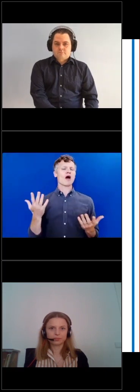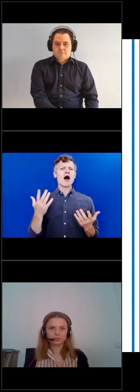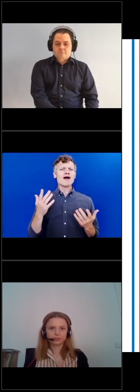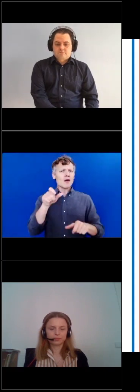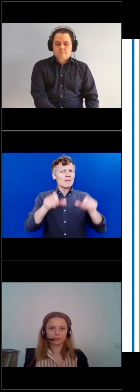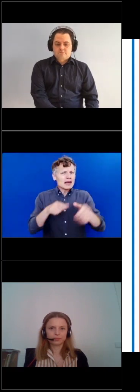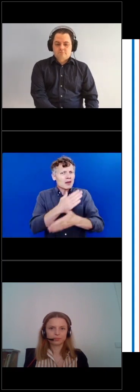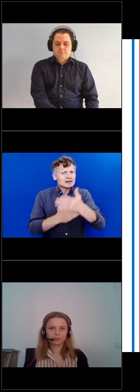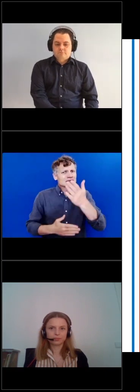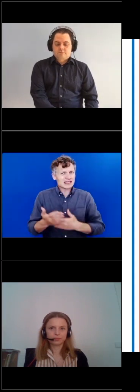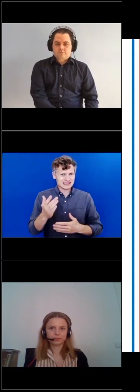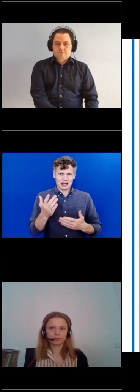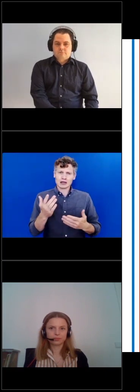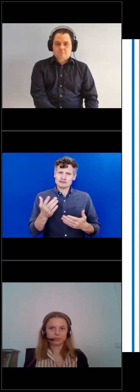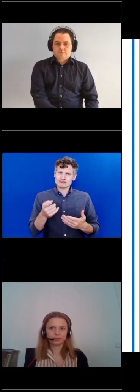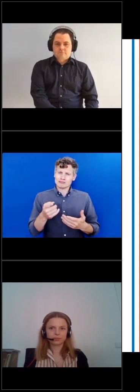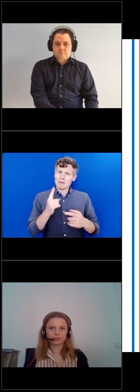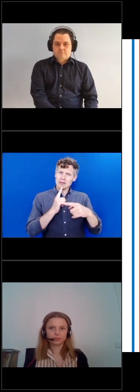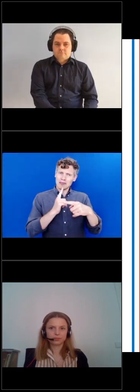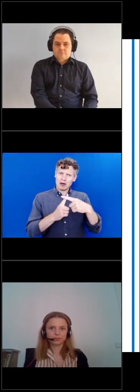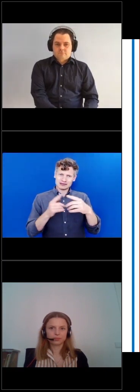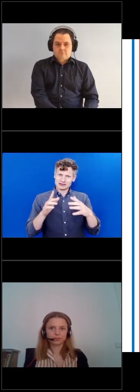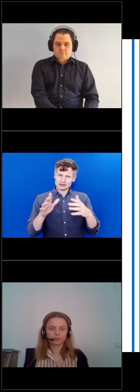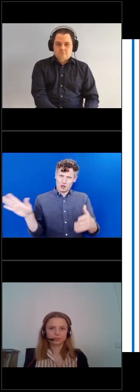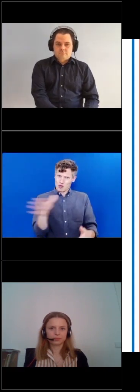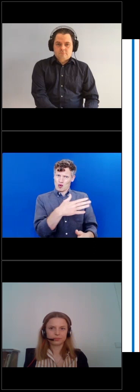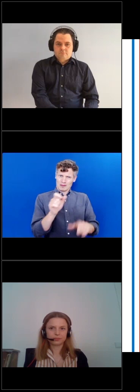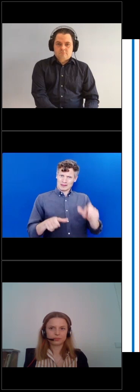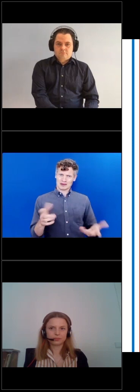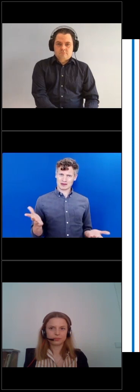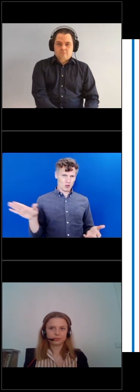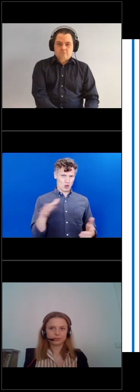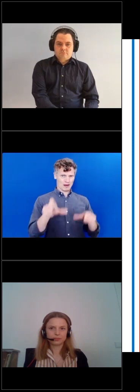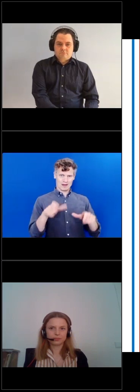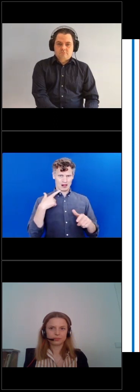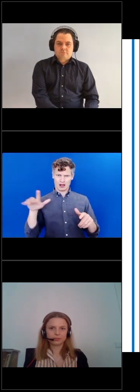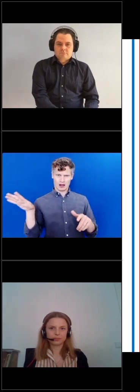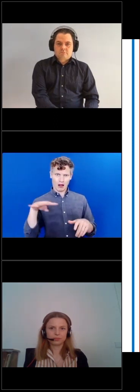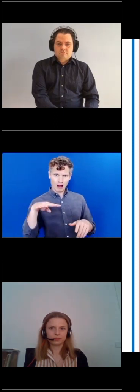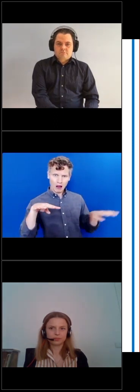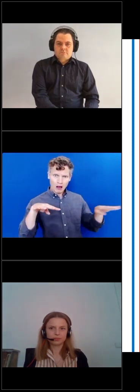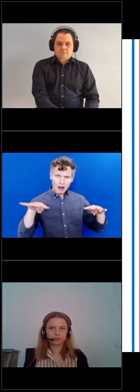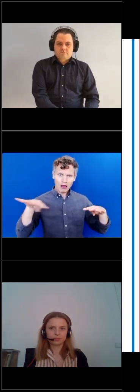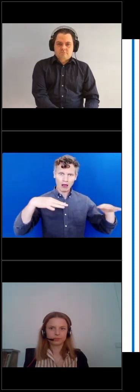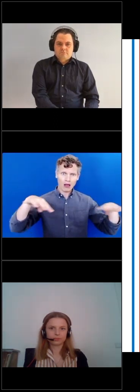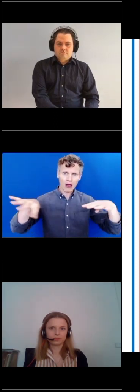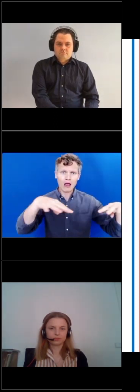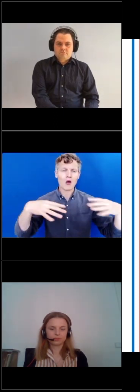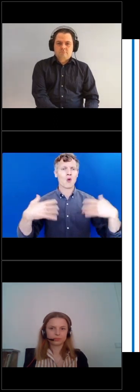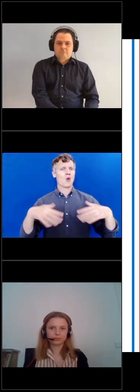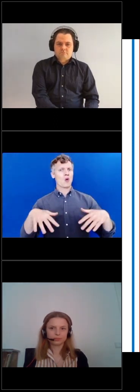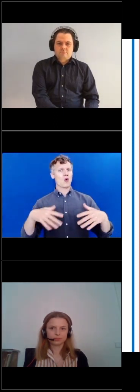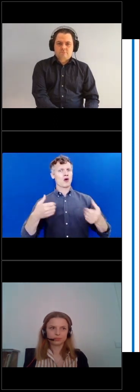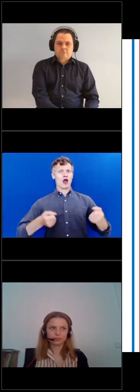the whole communities. And also, this idea came up because that